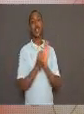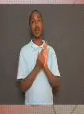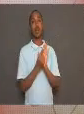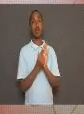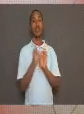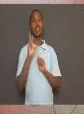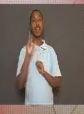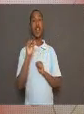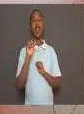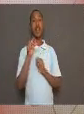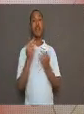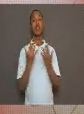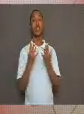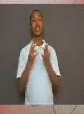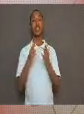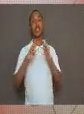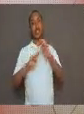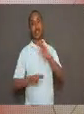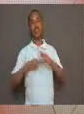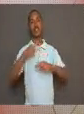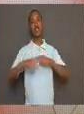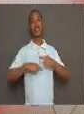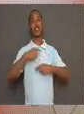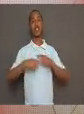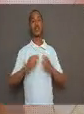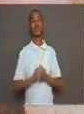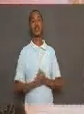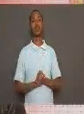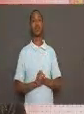of non-oxidation reduction reactions.